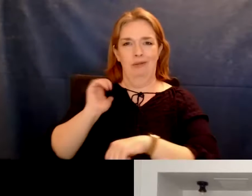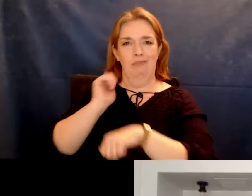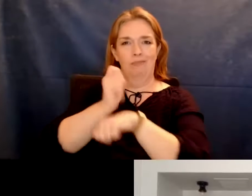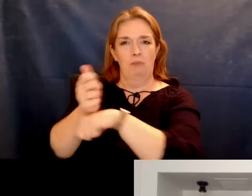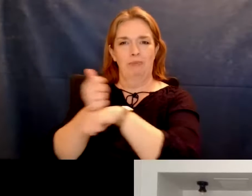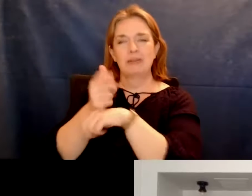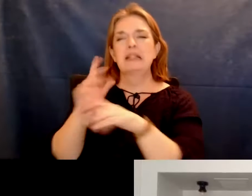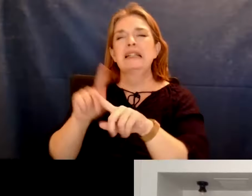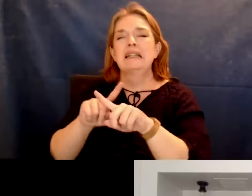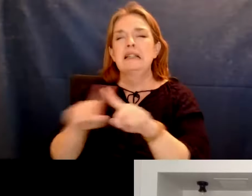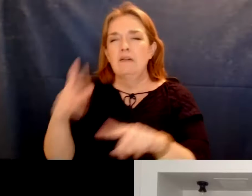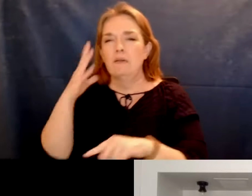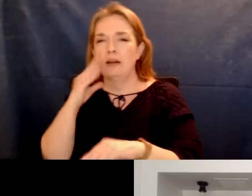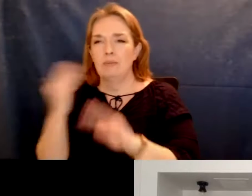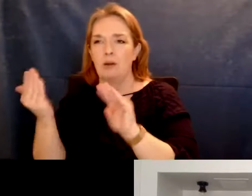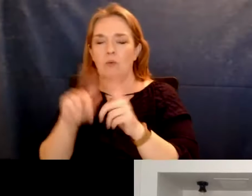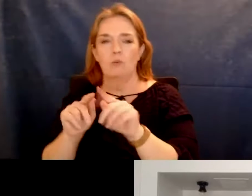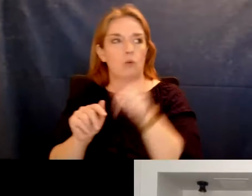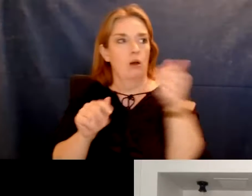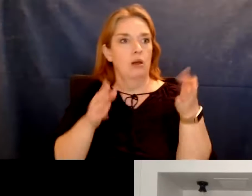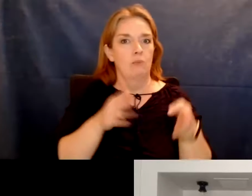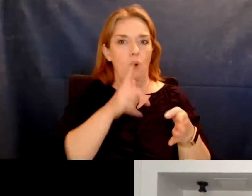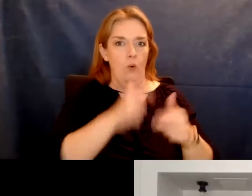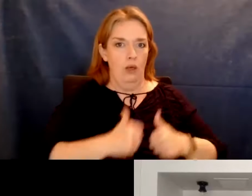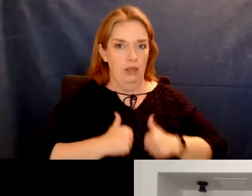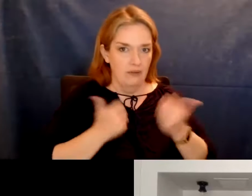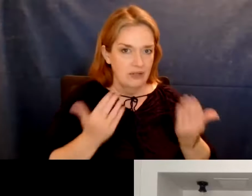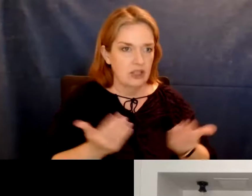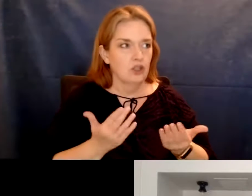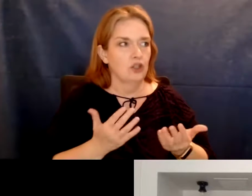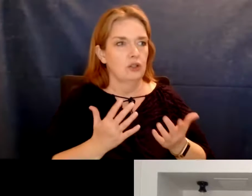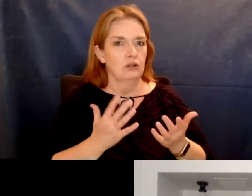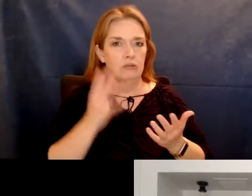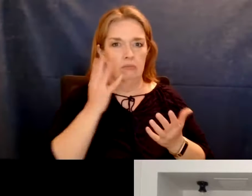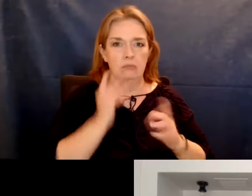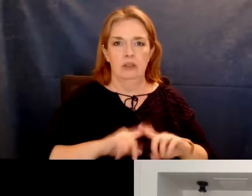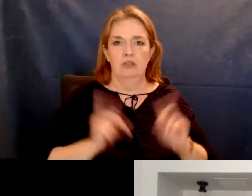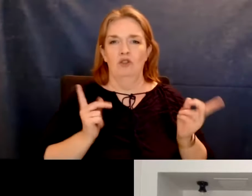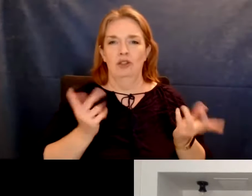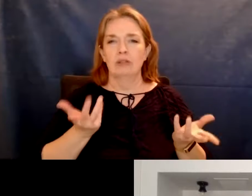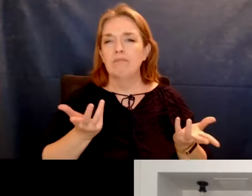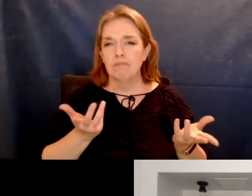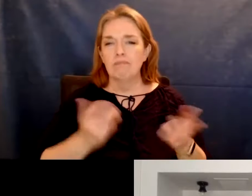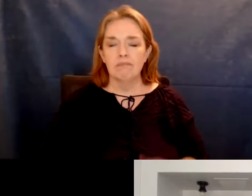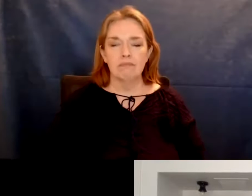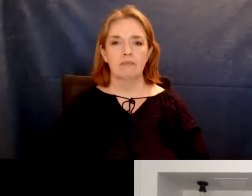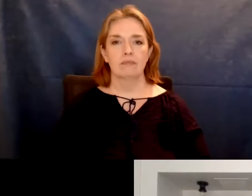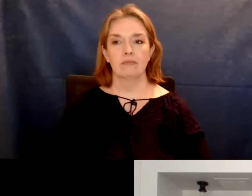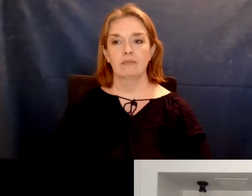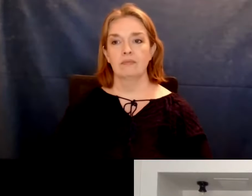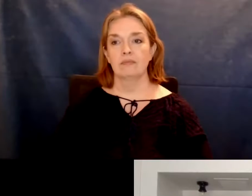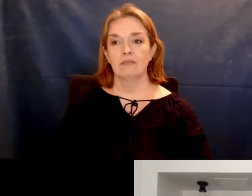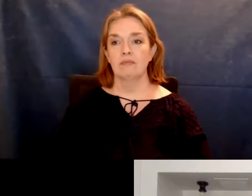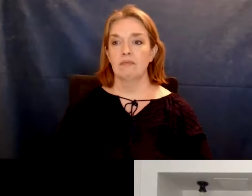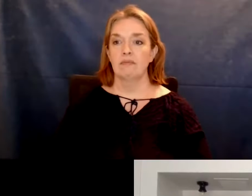here that doesn't necessarily in these ways. Um, but being here under these